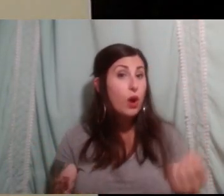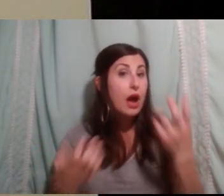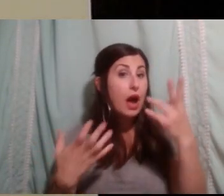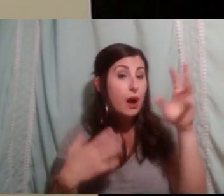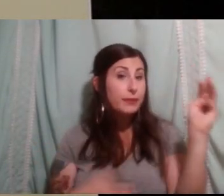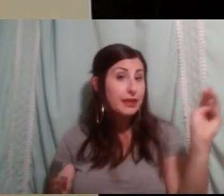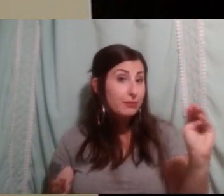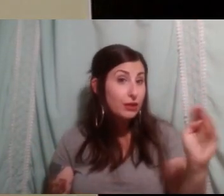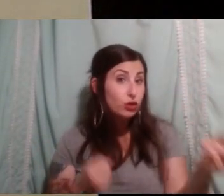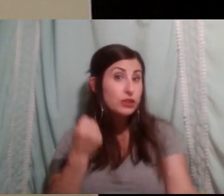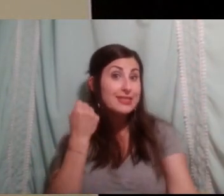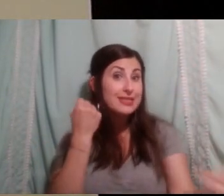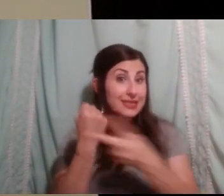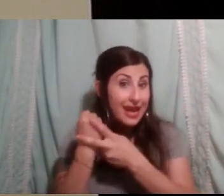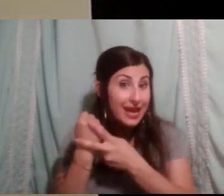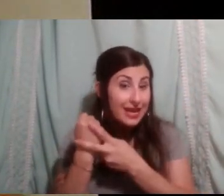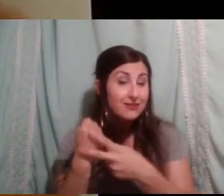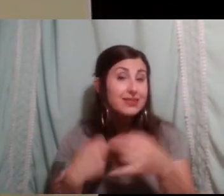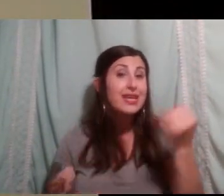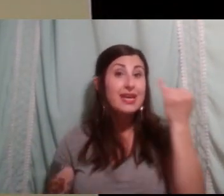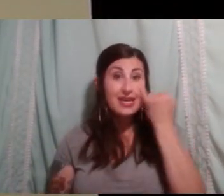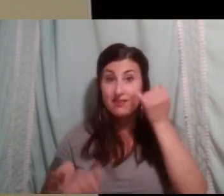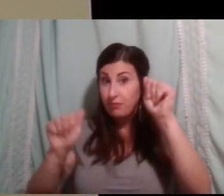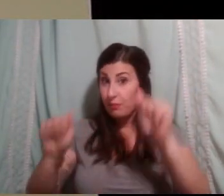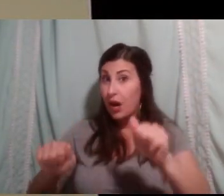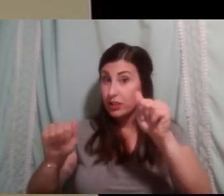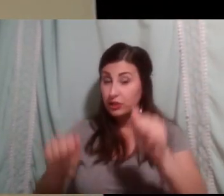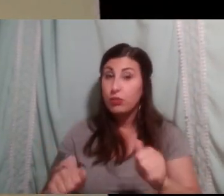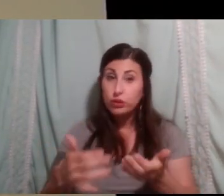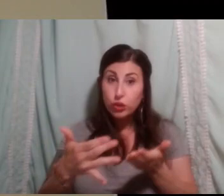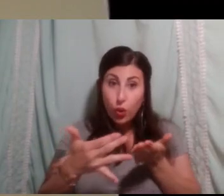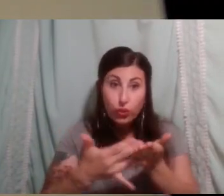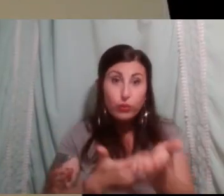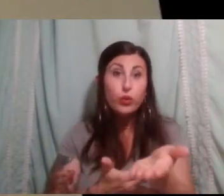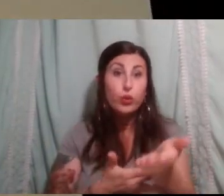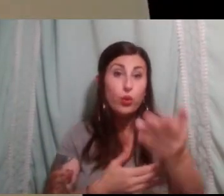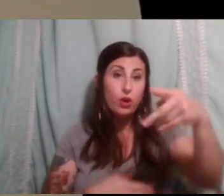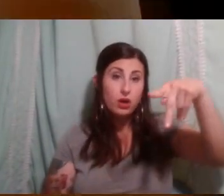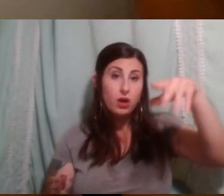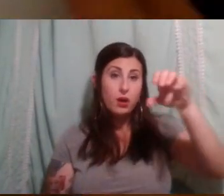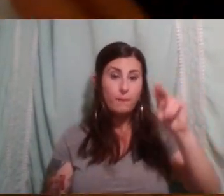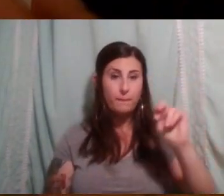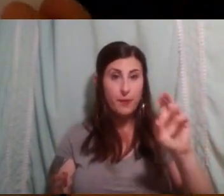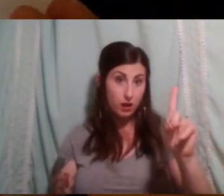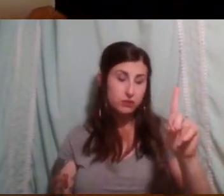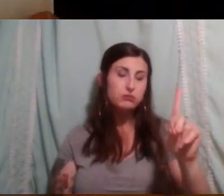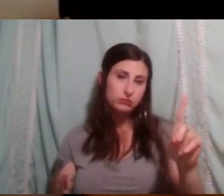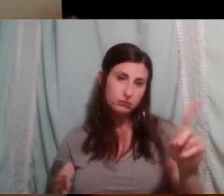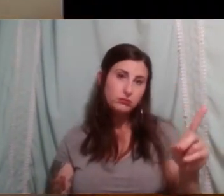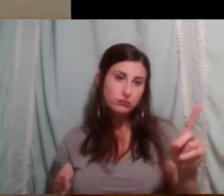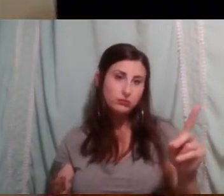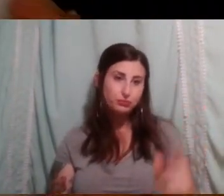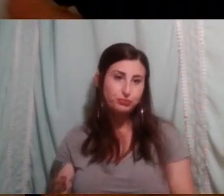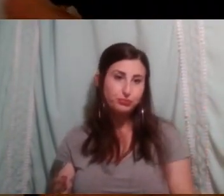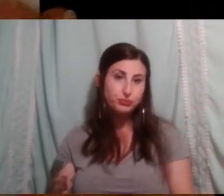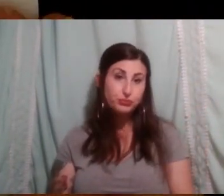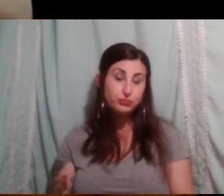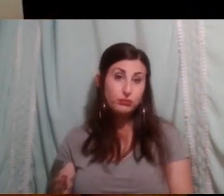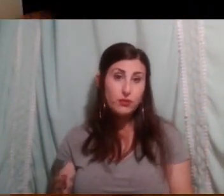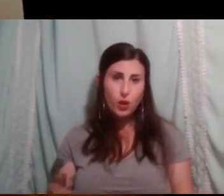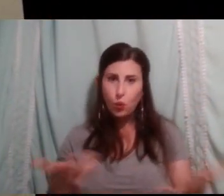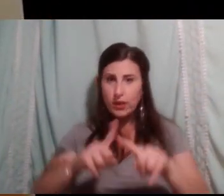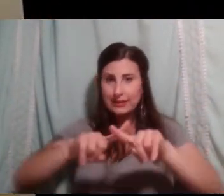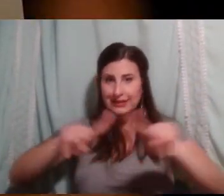many meters would be saved if it were possible to walk through the pond. All right,